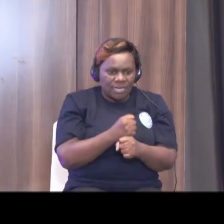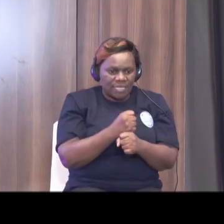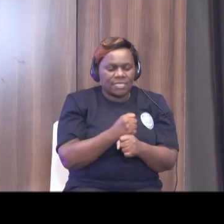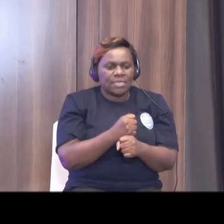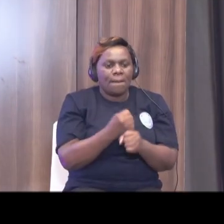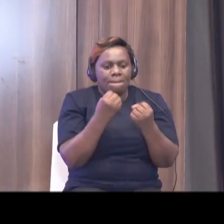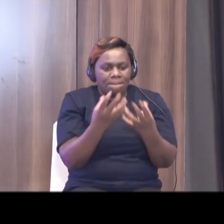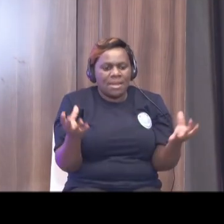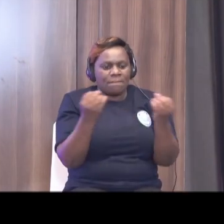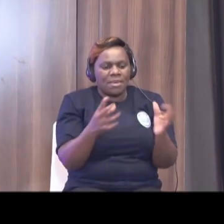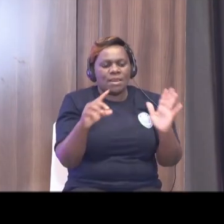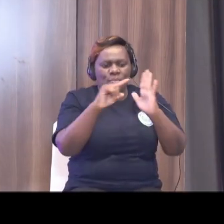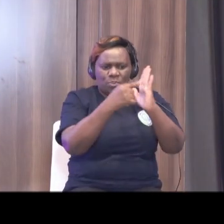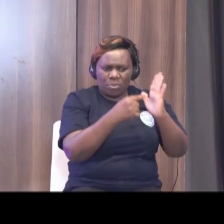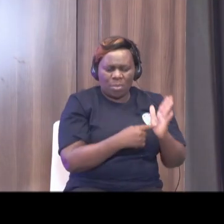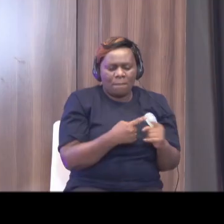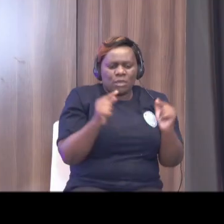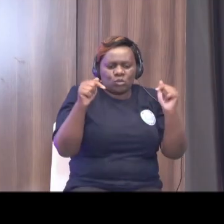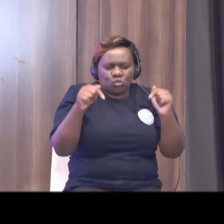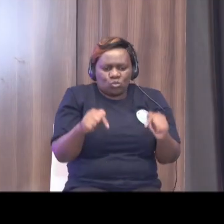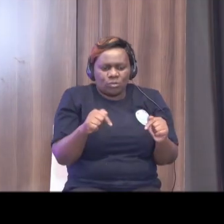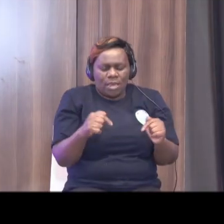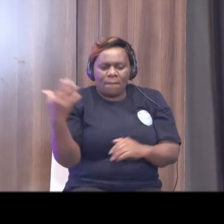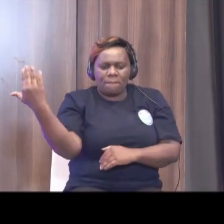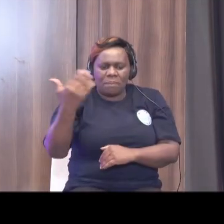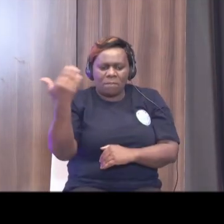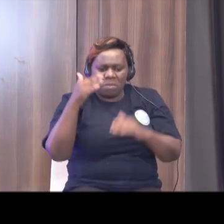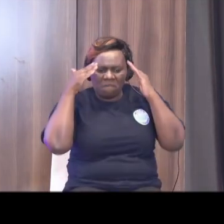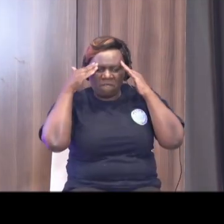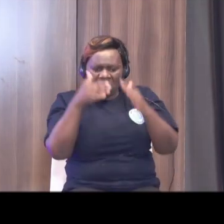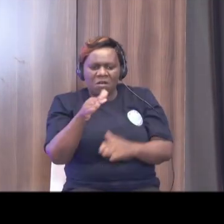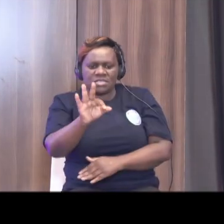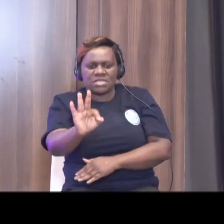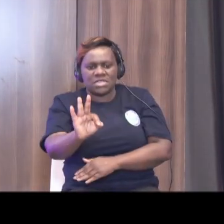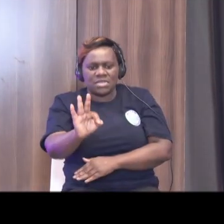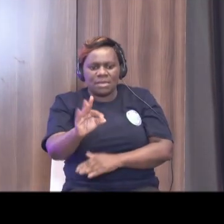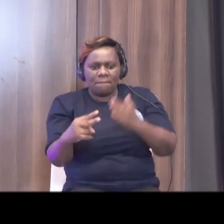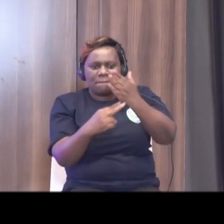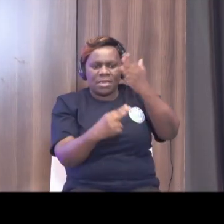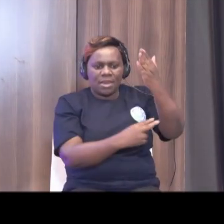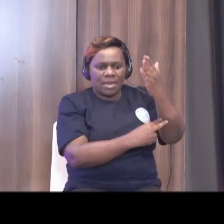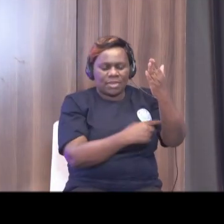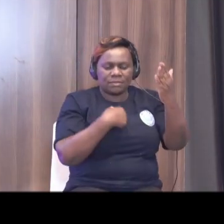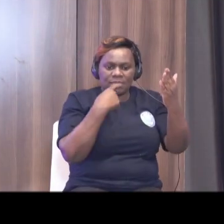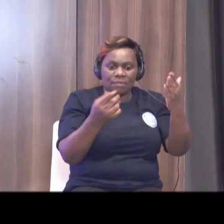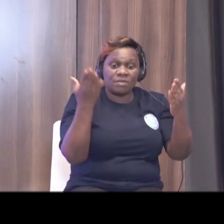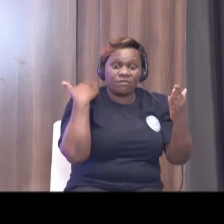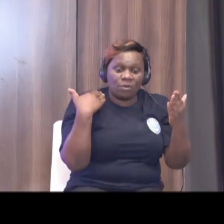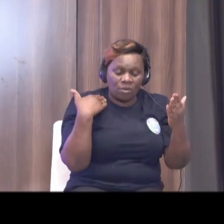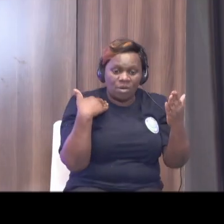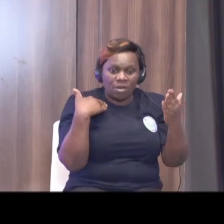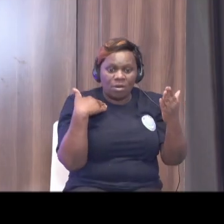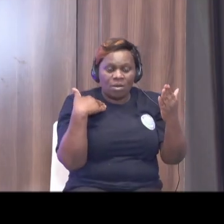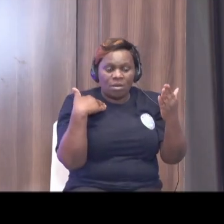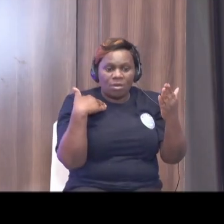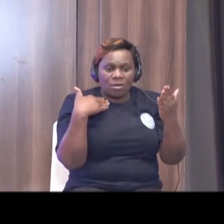So many factors, but today's presentation will focus on 3 independent pillars that I already mentioned, that in my